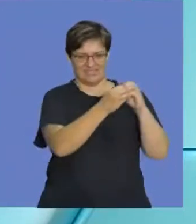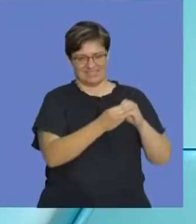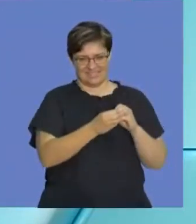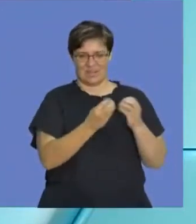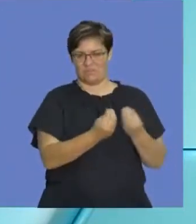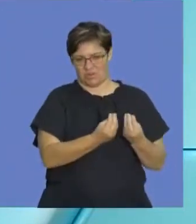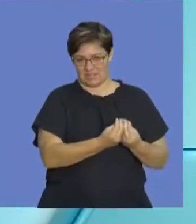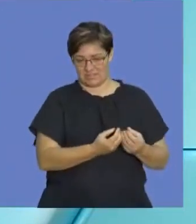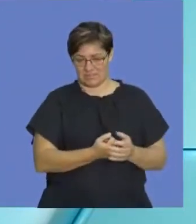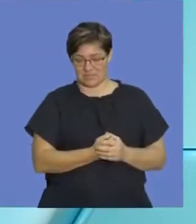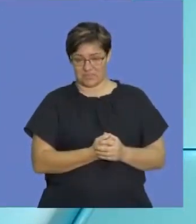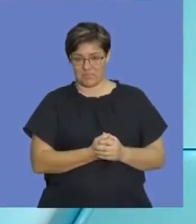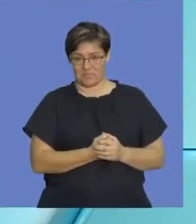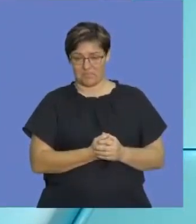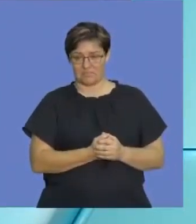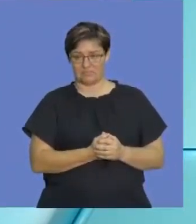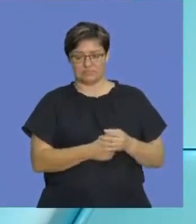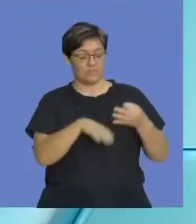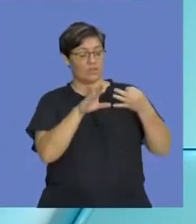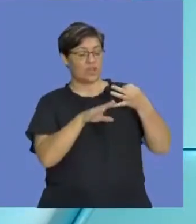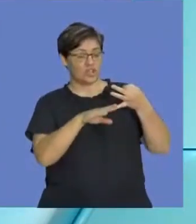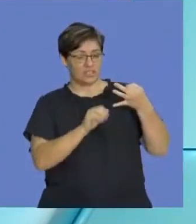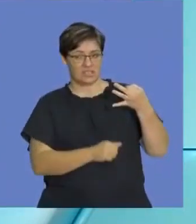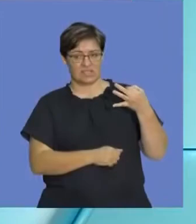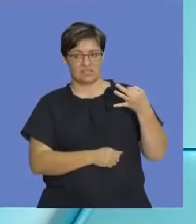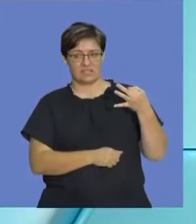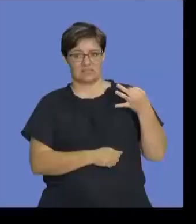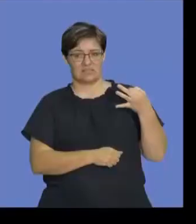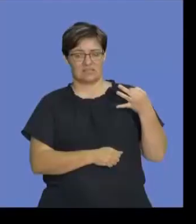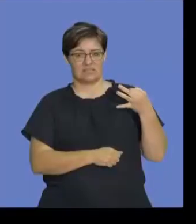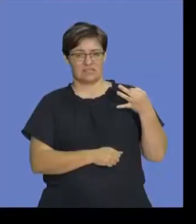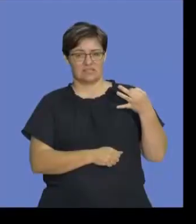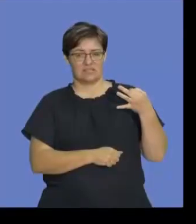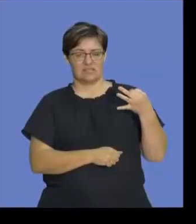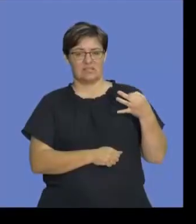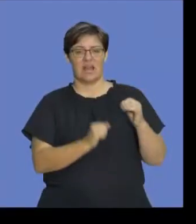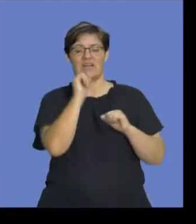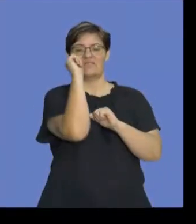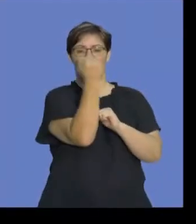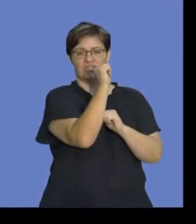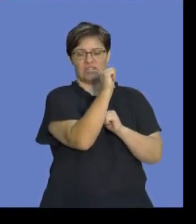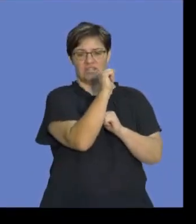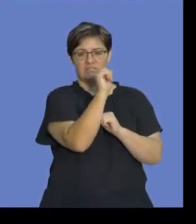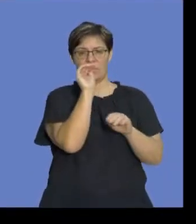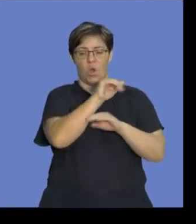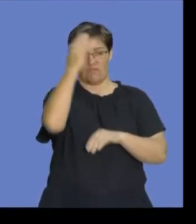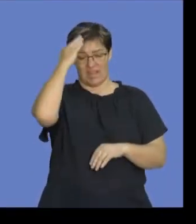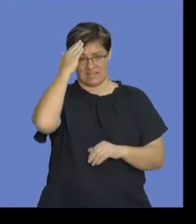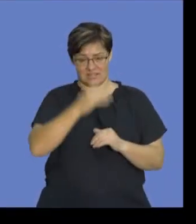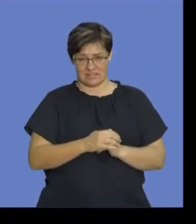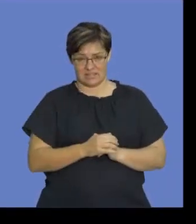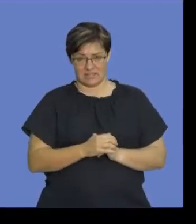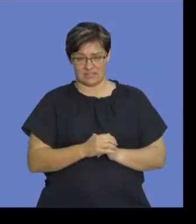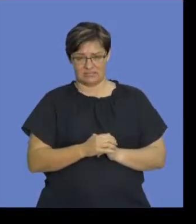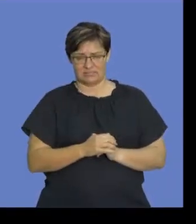a particular product. And the third component that you look at is factory overheads. Now